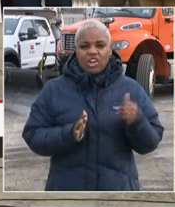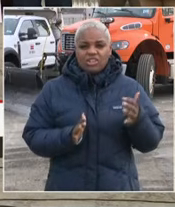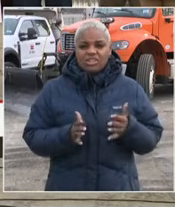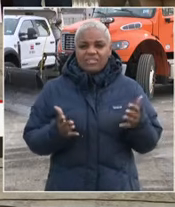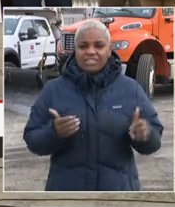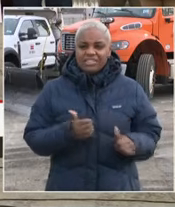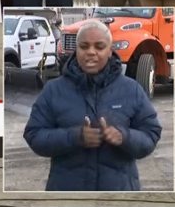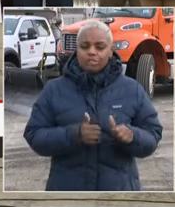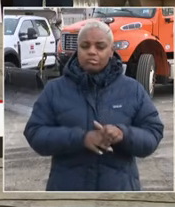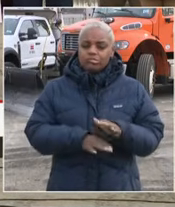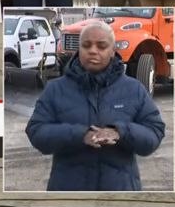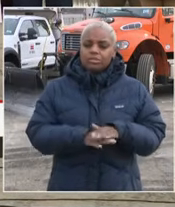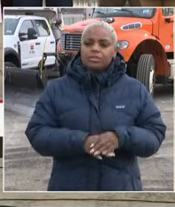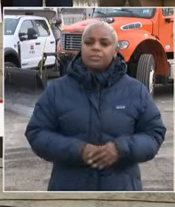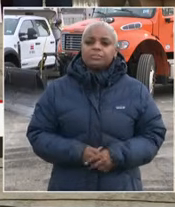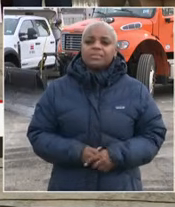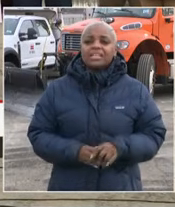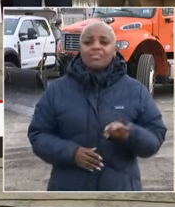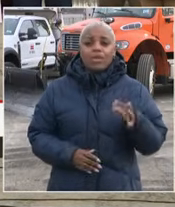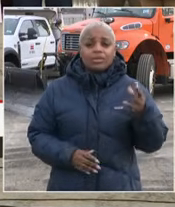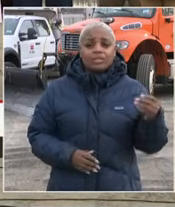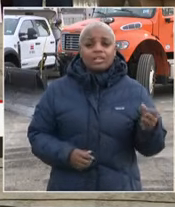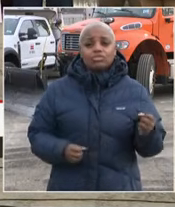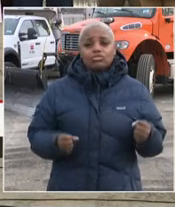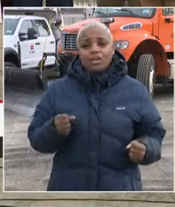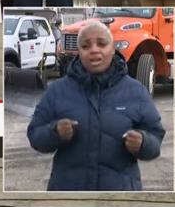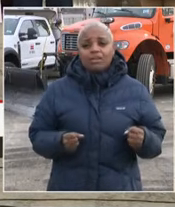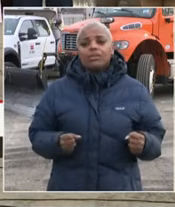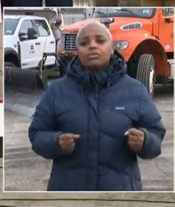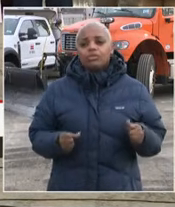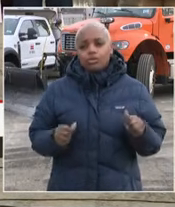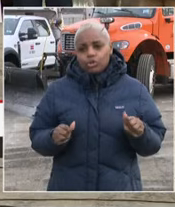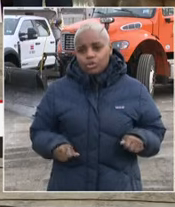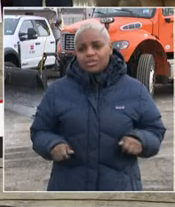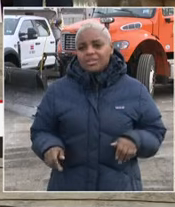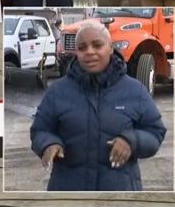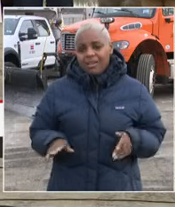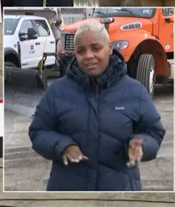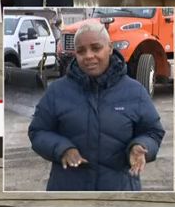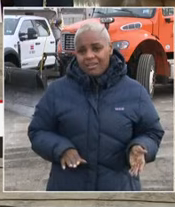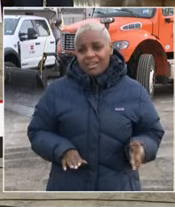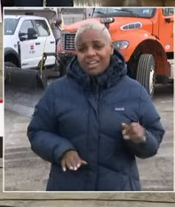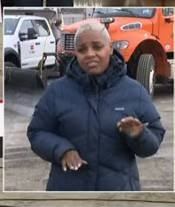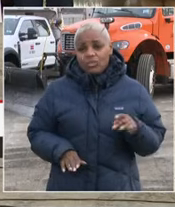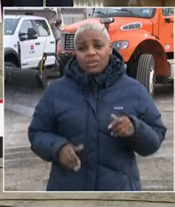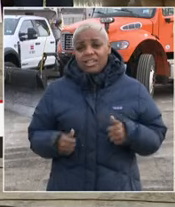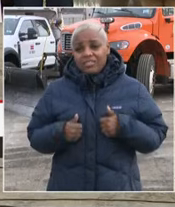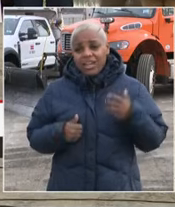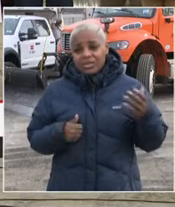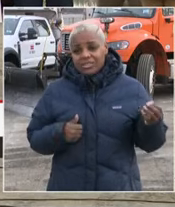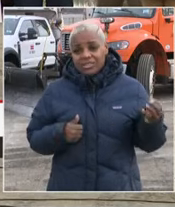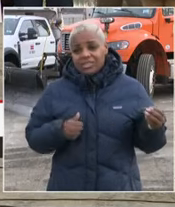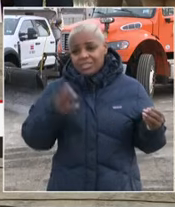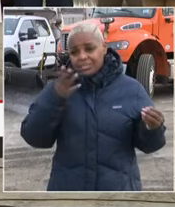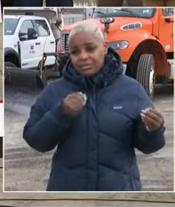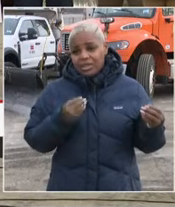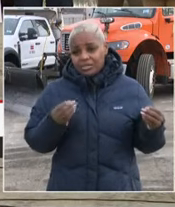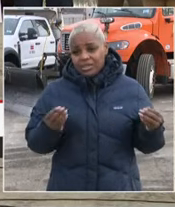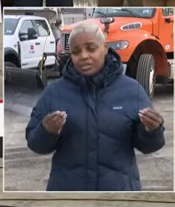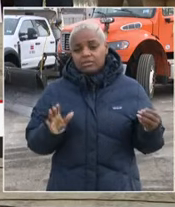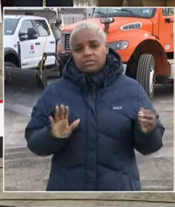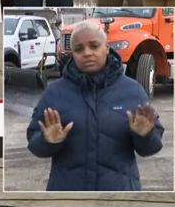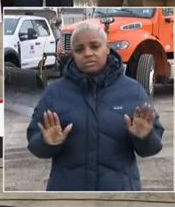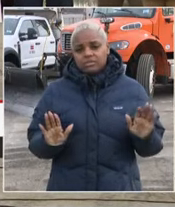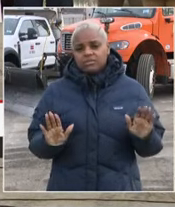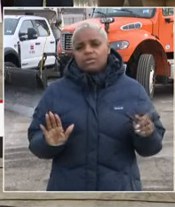outside in weather like this, somebody could die. Okay, if you're outside and you're sleeping outside, so we got to get people in. So I